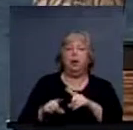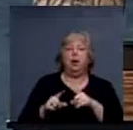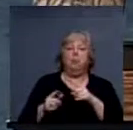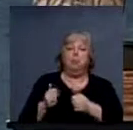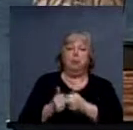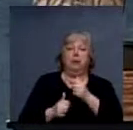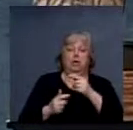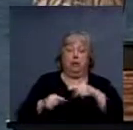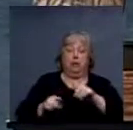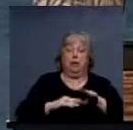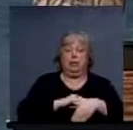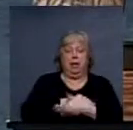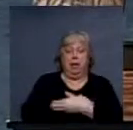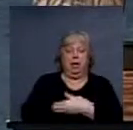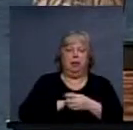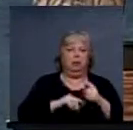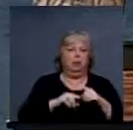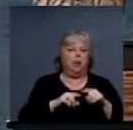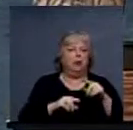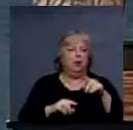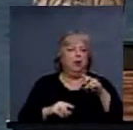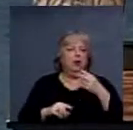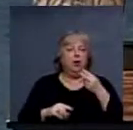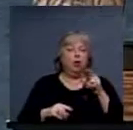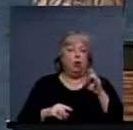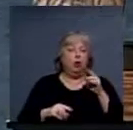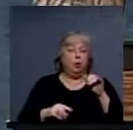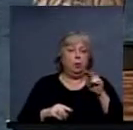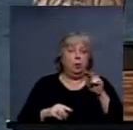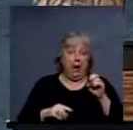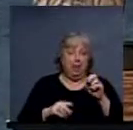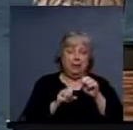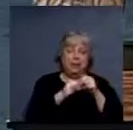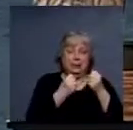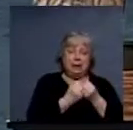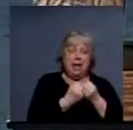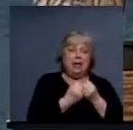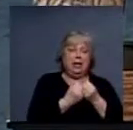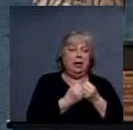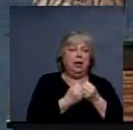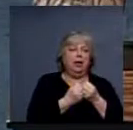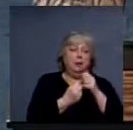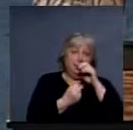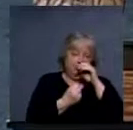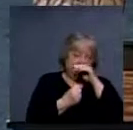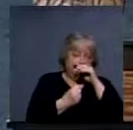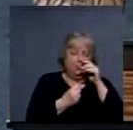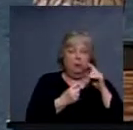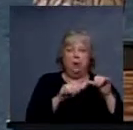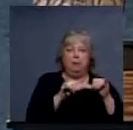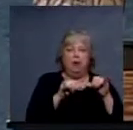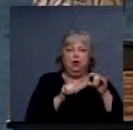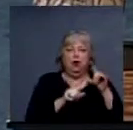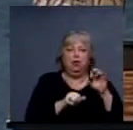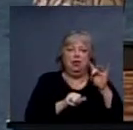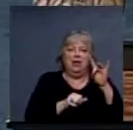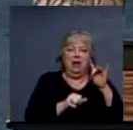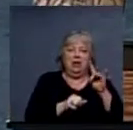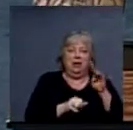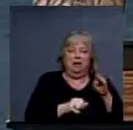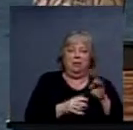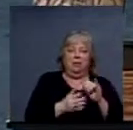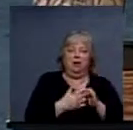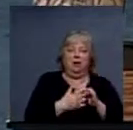even Pulaski County Humane Society, it was over 108.3 decibels over a rock concert on the inside. That's just a concrete